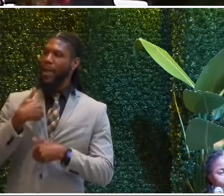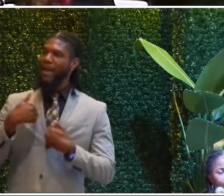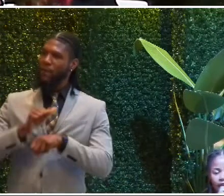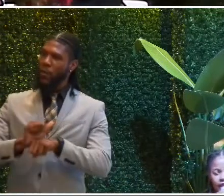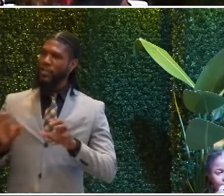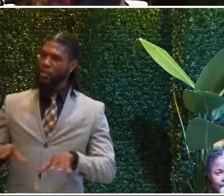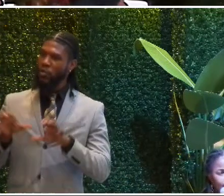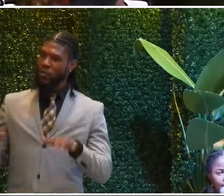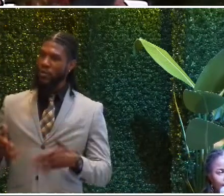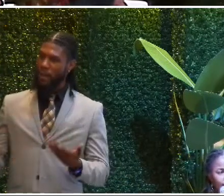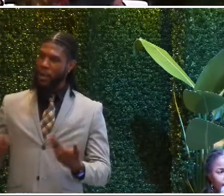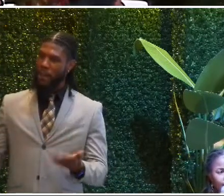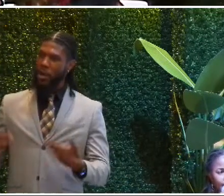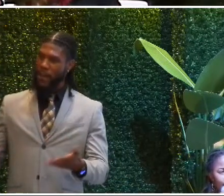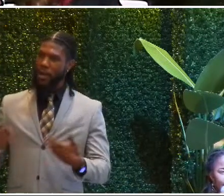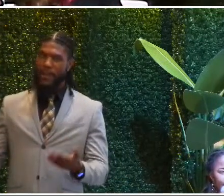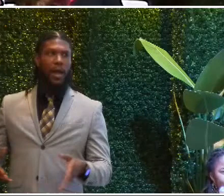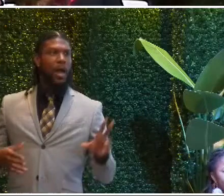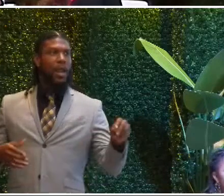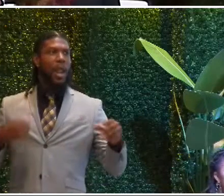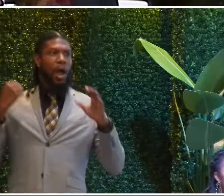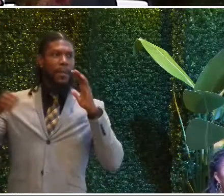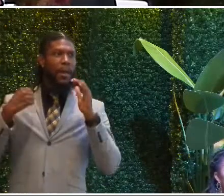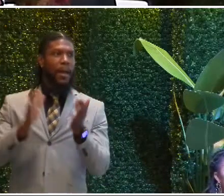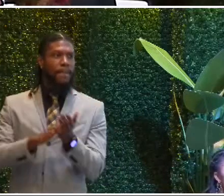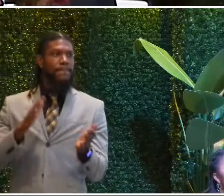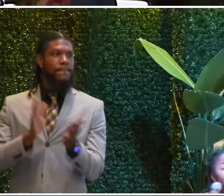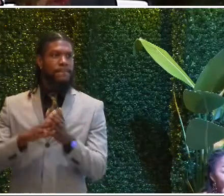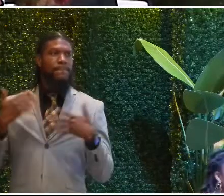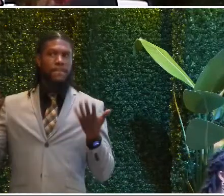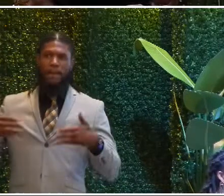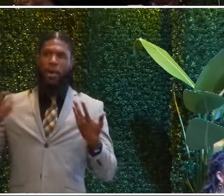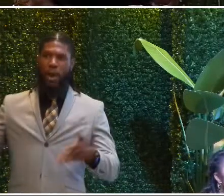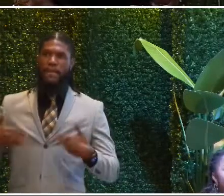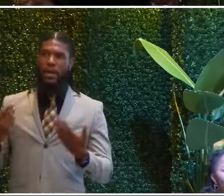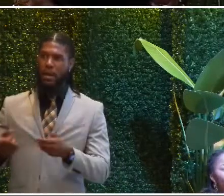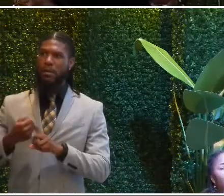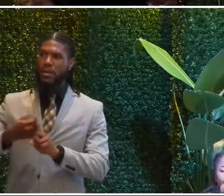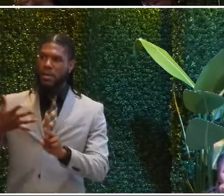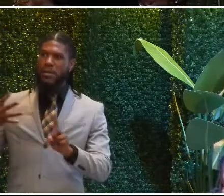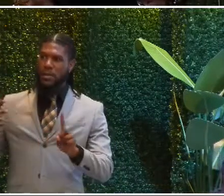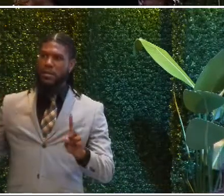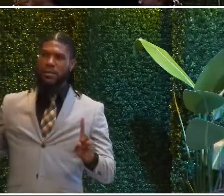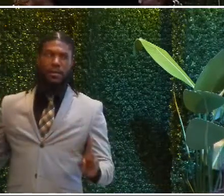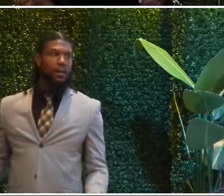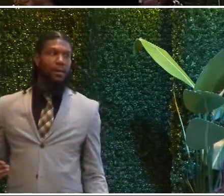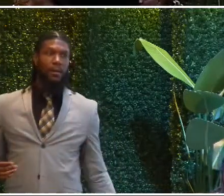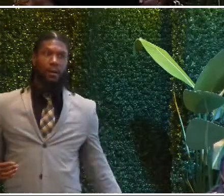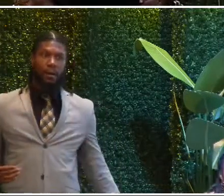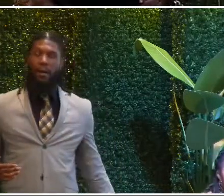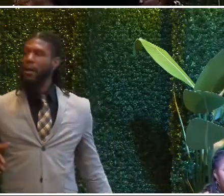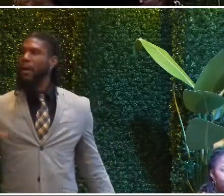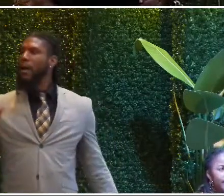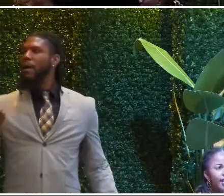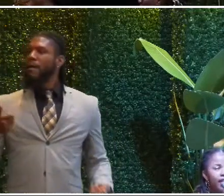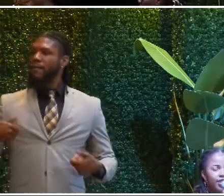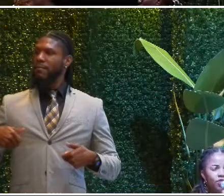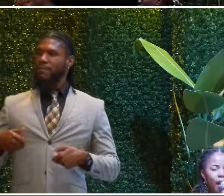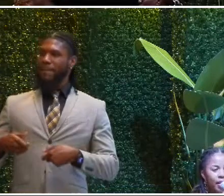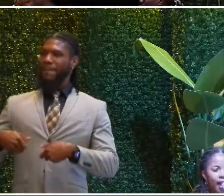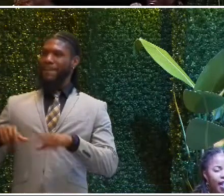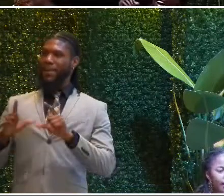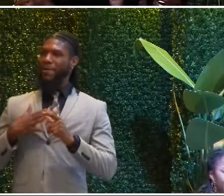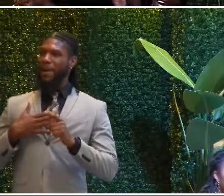know, okay? Listen. How was we gonna know all that about you? Theater. SavannahShange.com. Thank you very much. Shout out All to